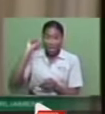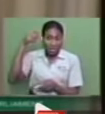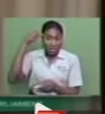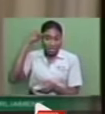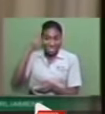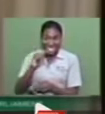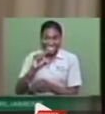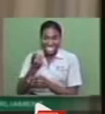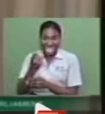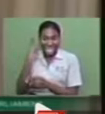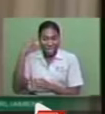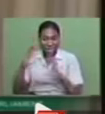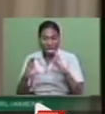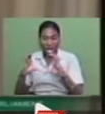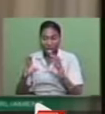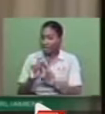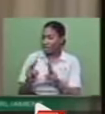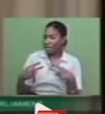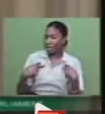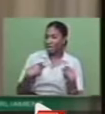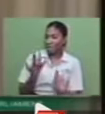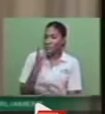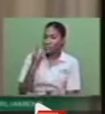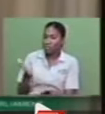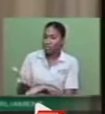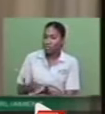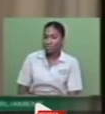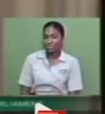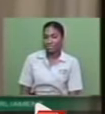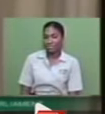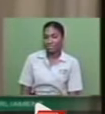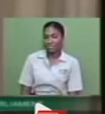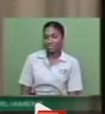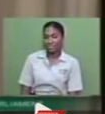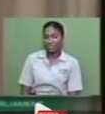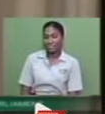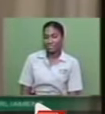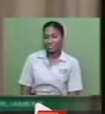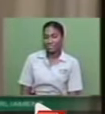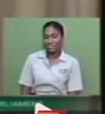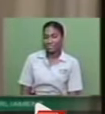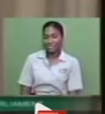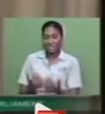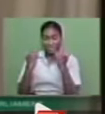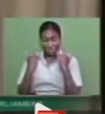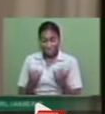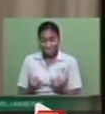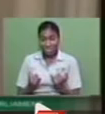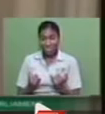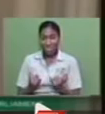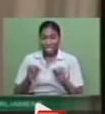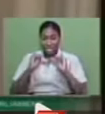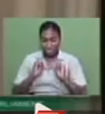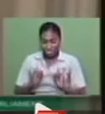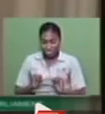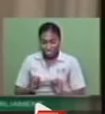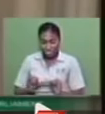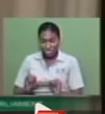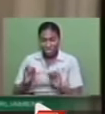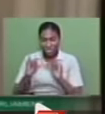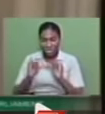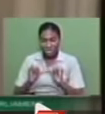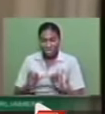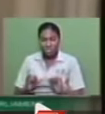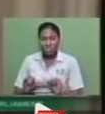2 very topical issues continue to plague the economy. the continuous decline in our level of foreign